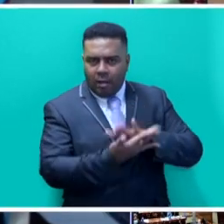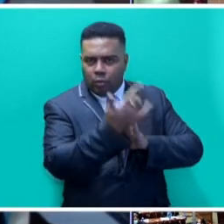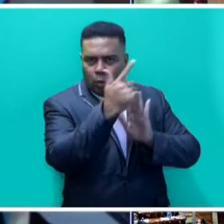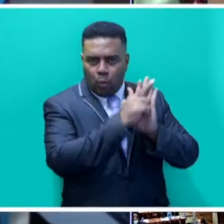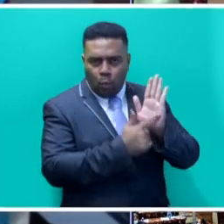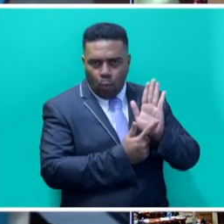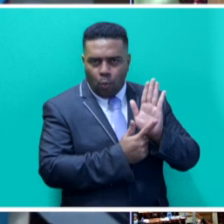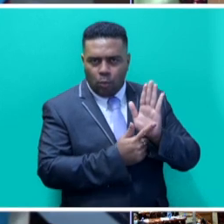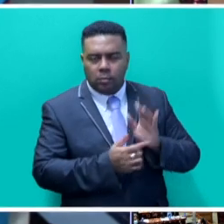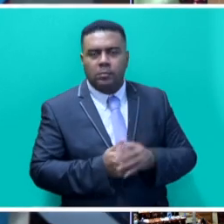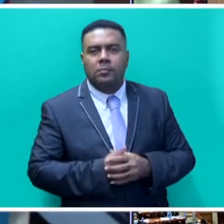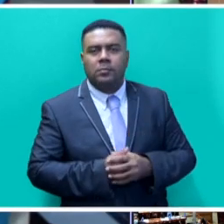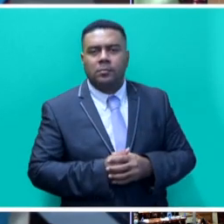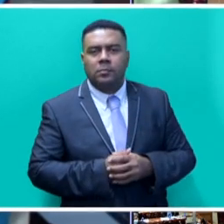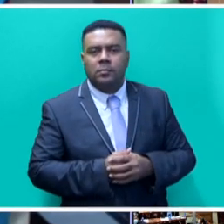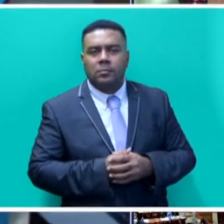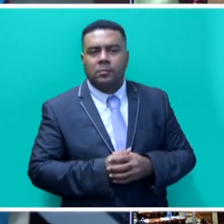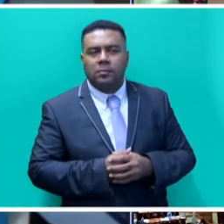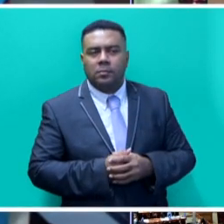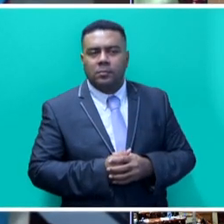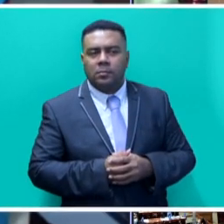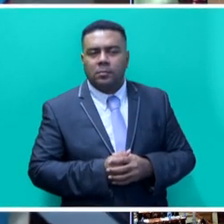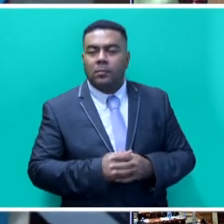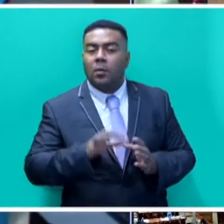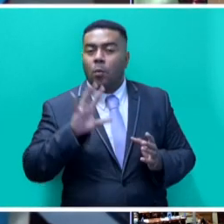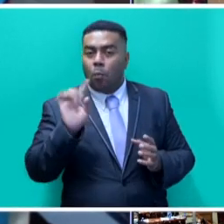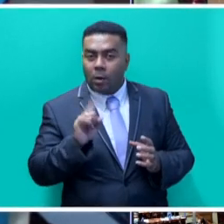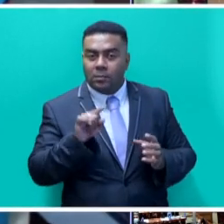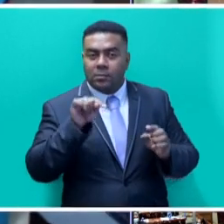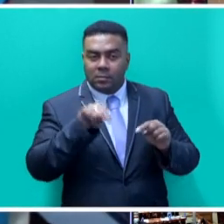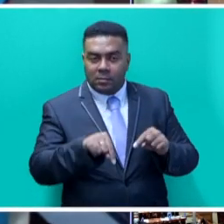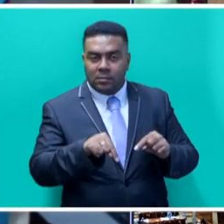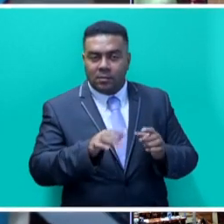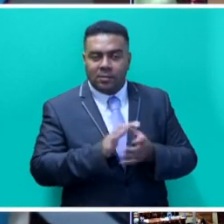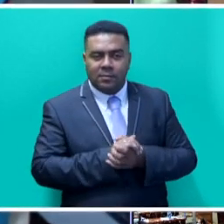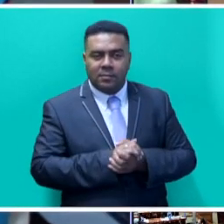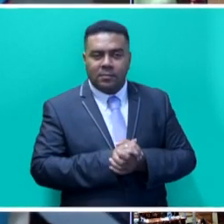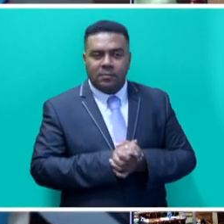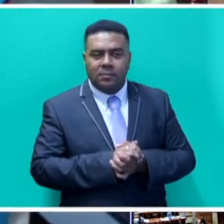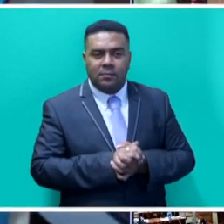Yeah. What this new bill proposes to do,